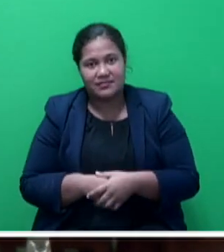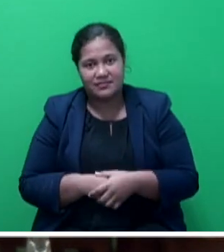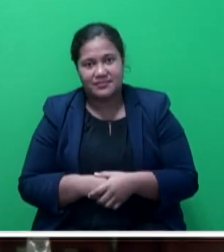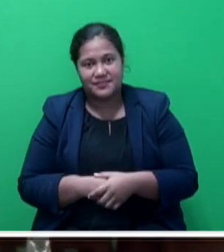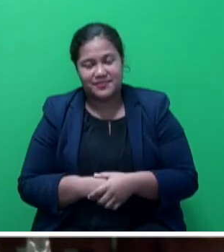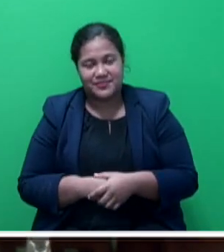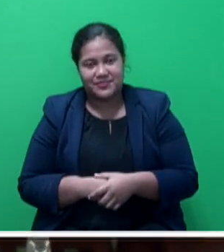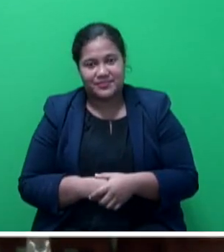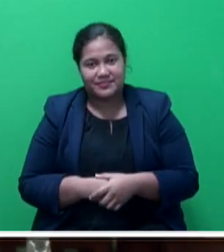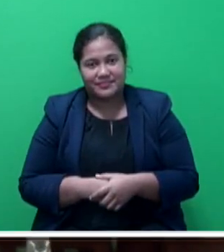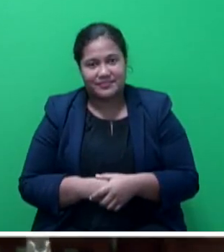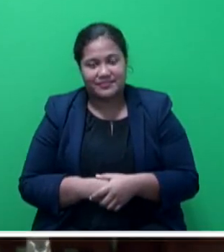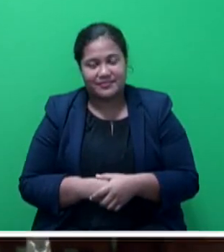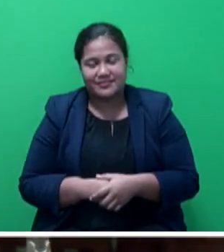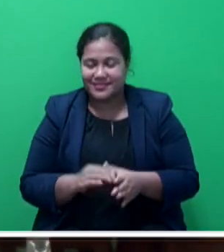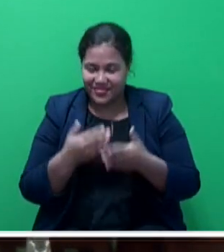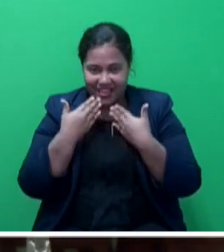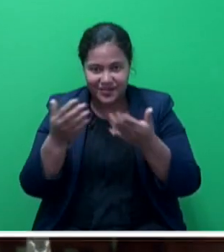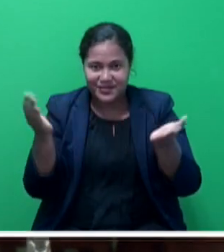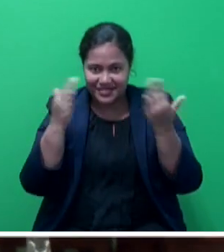things. Thank you, Mr. Speaker, sir.